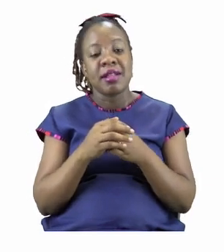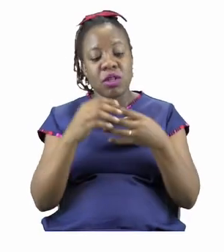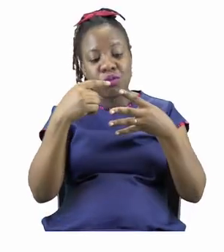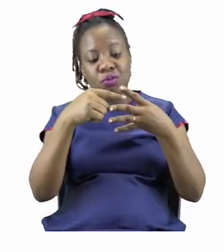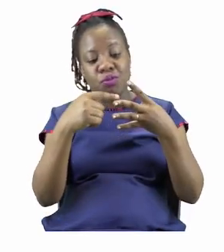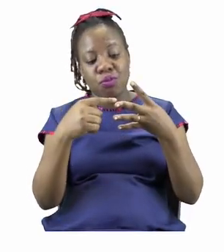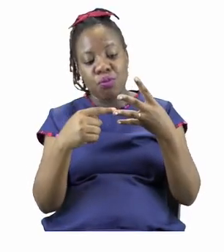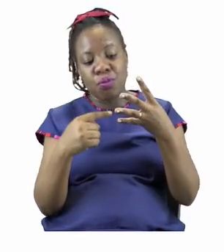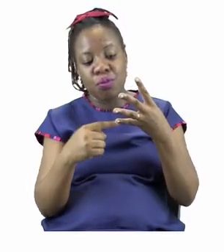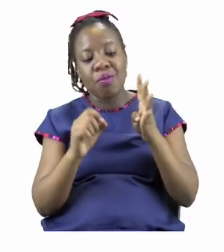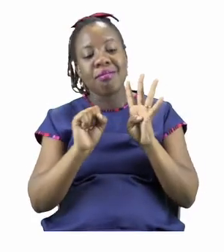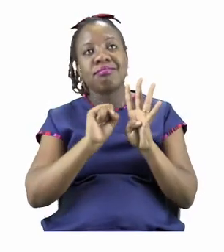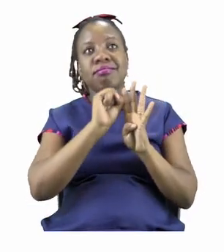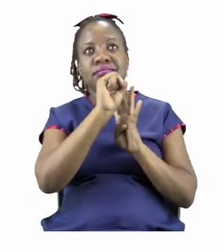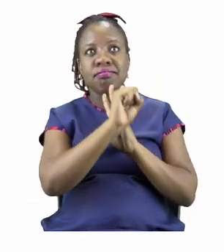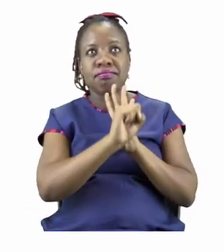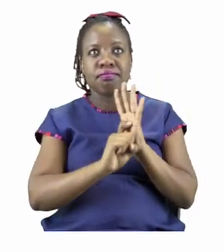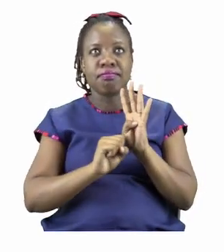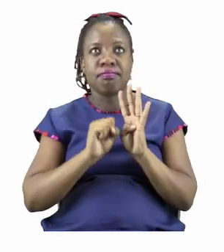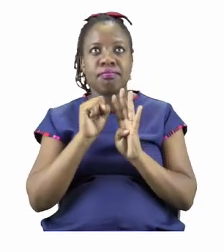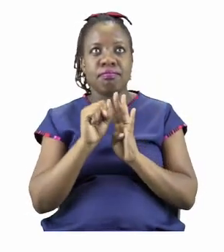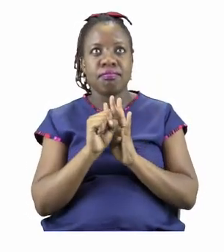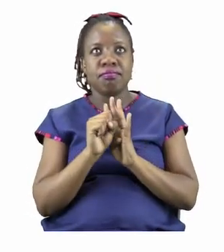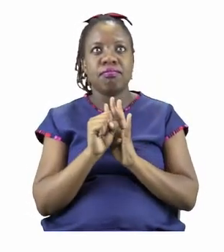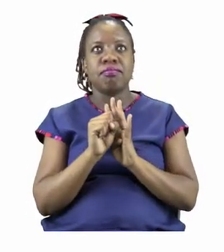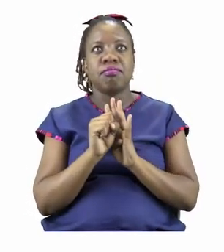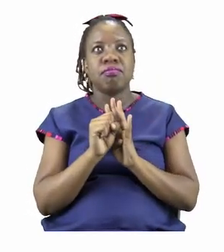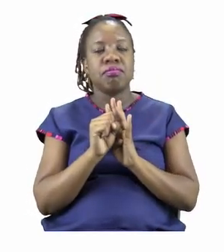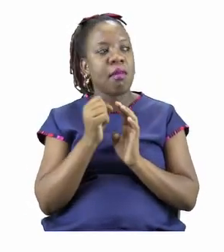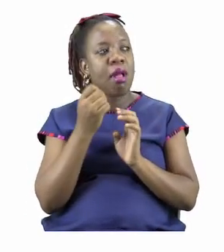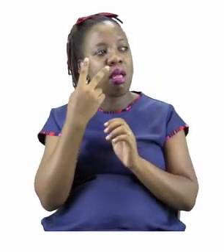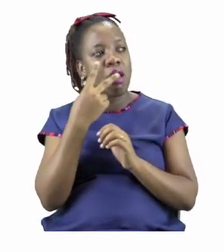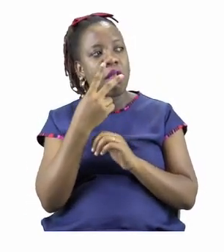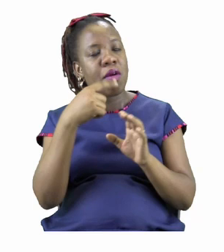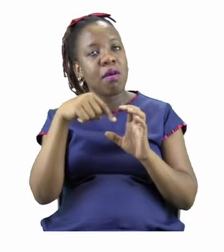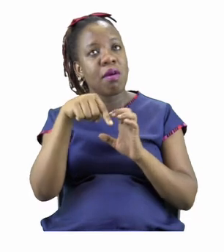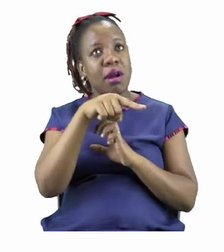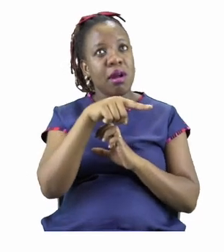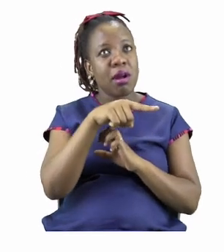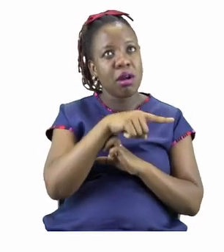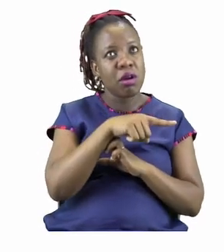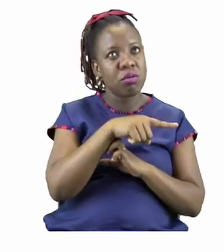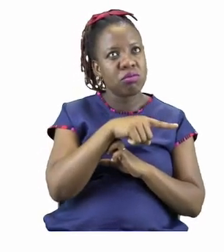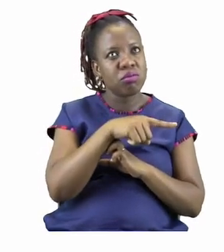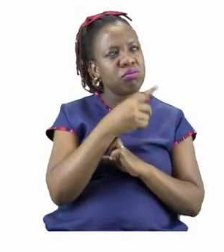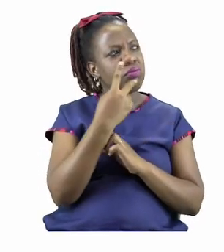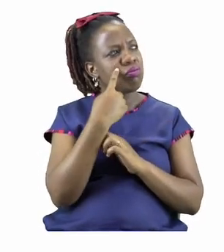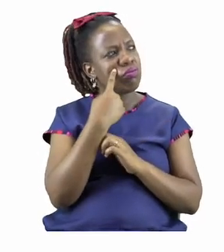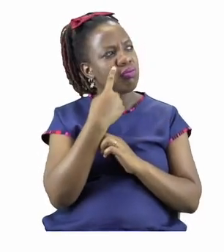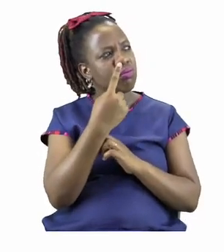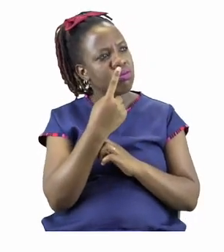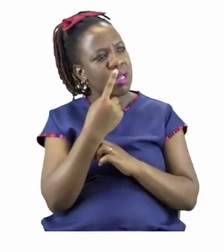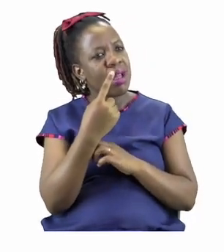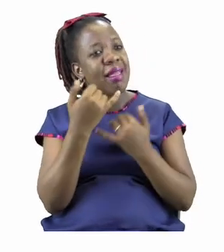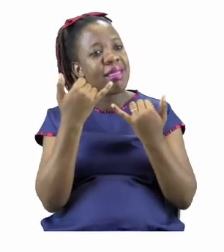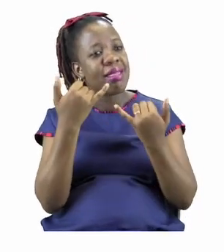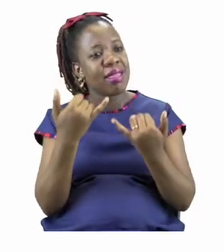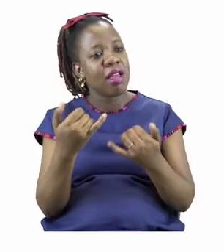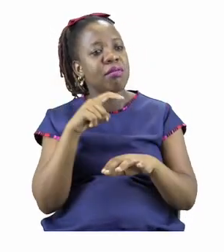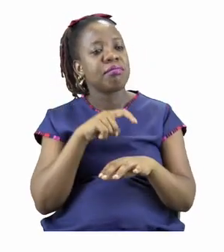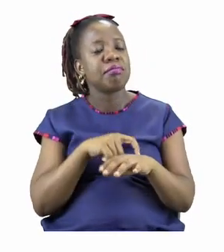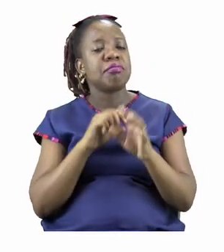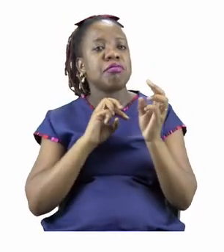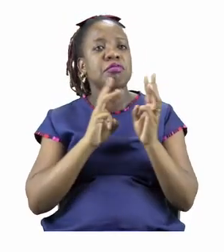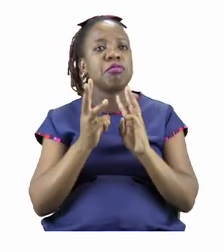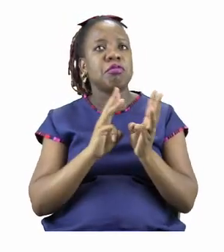be. Now for the first part it says you have to circle the correct answer.